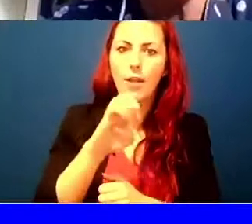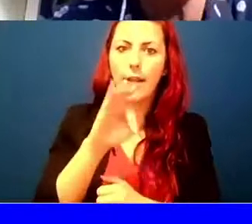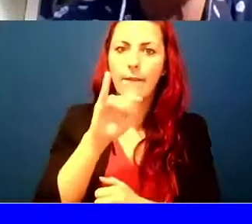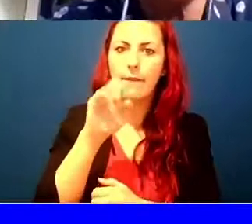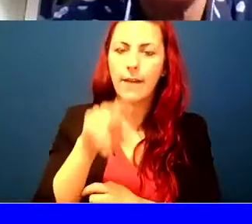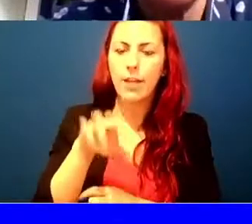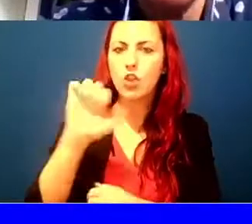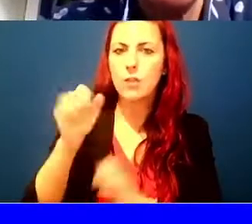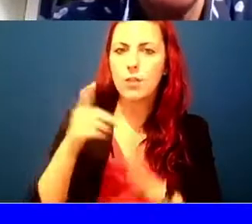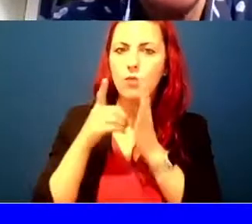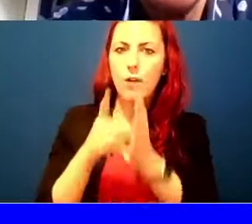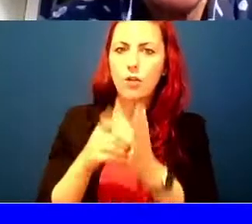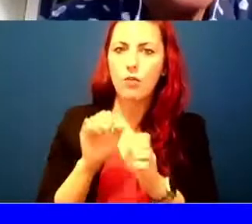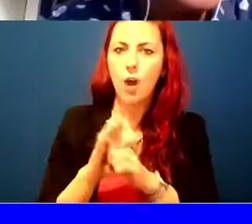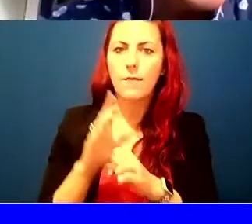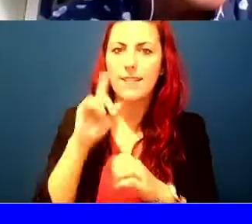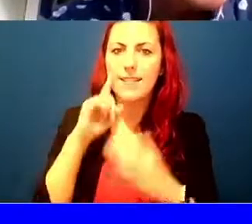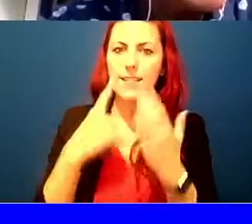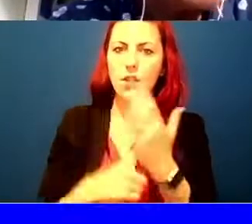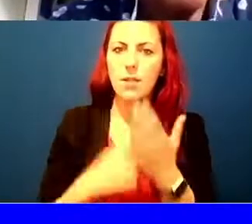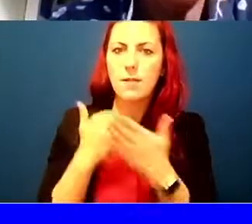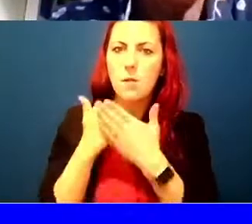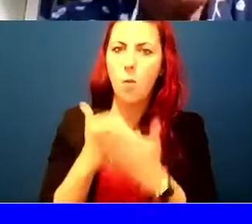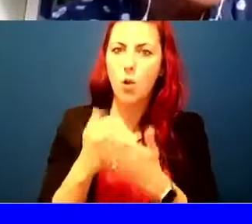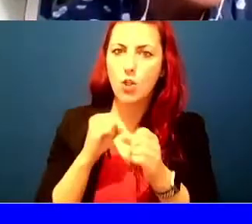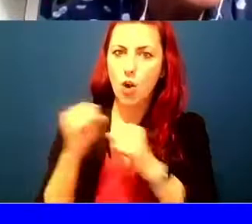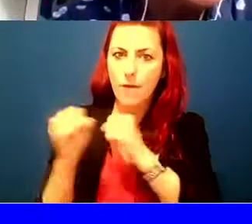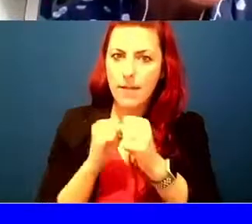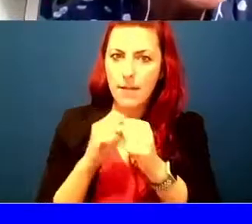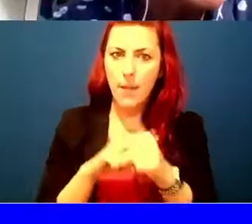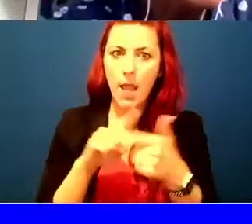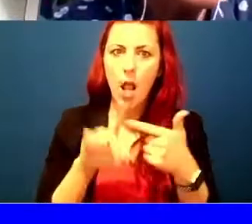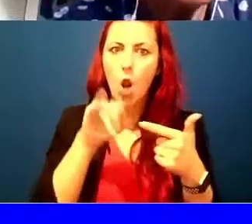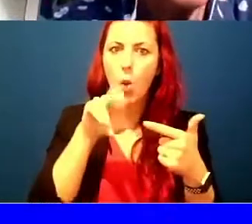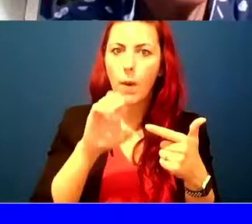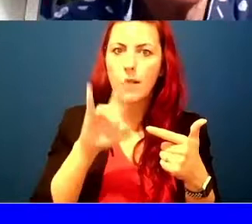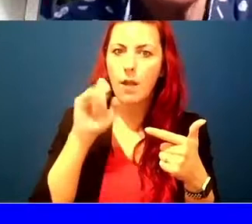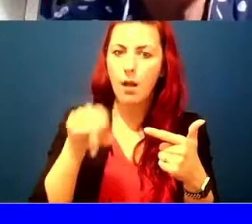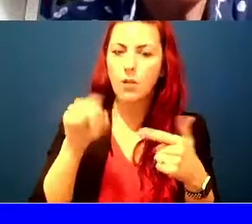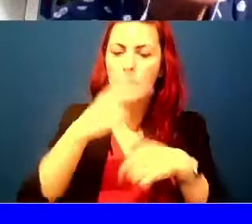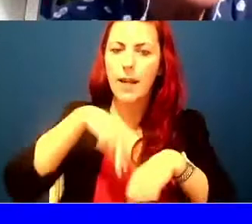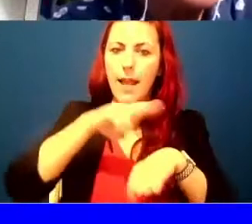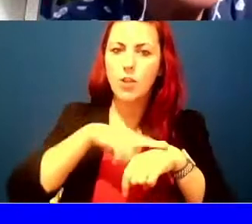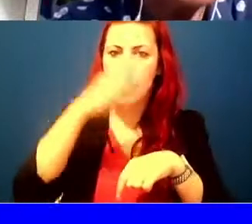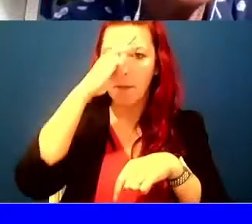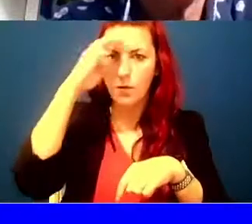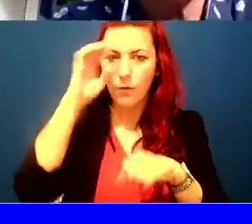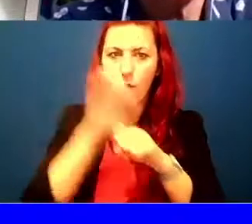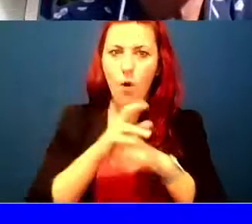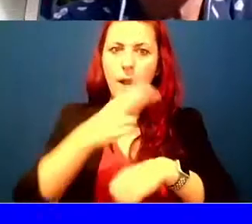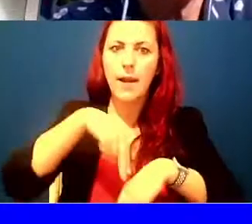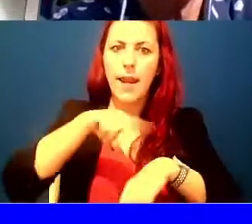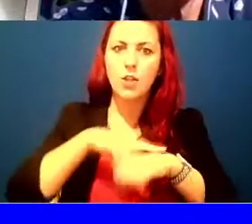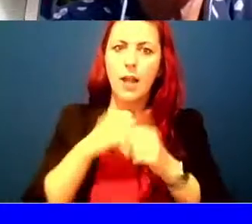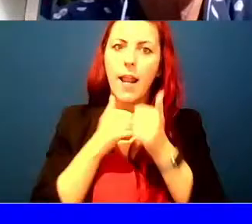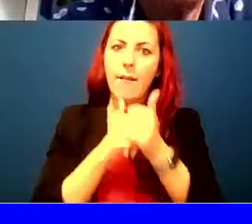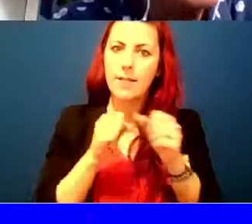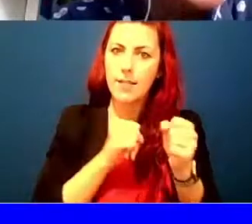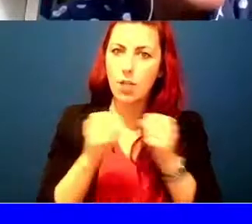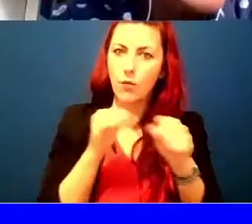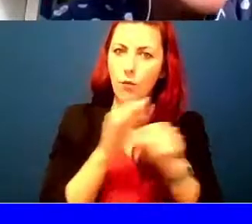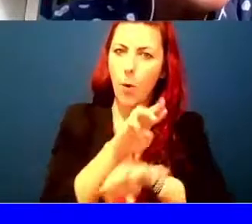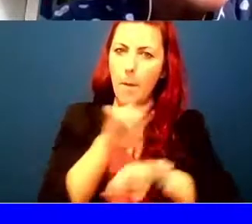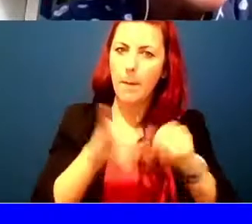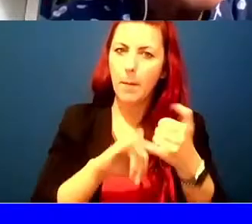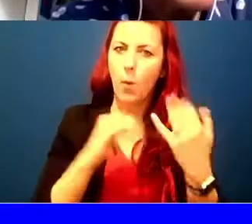of the Decision Support Service, Louise Loughlin, National Manager with the National Advocacy Service for People with